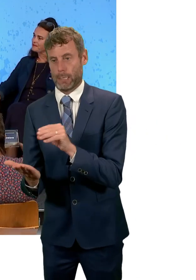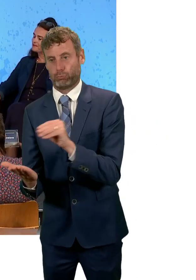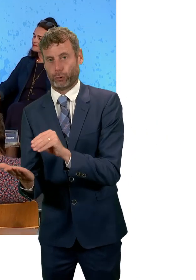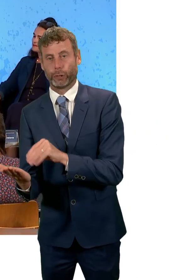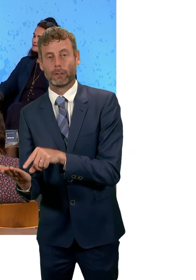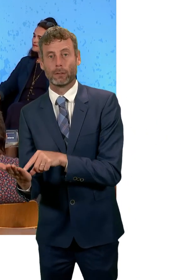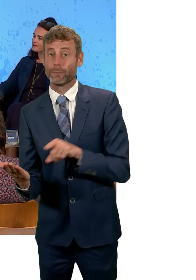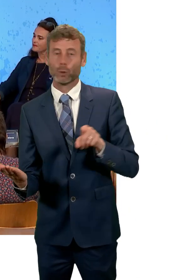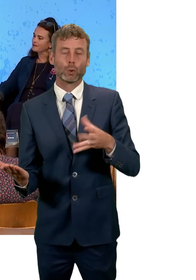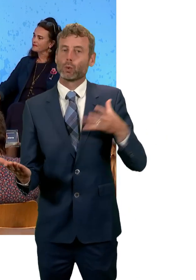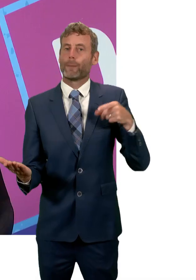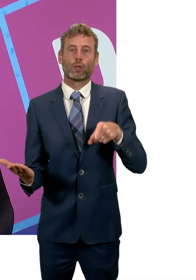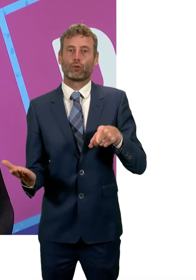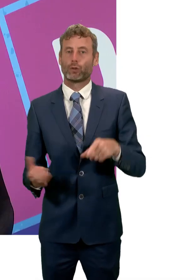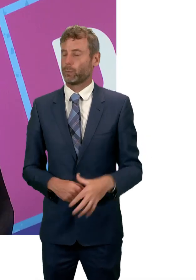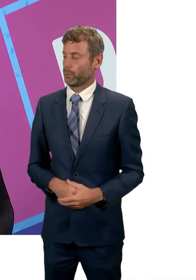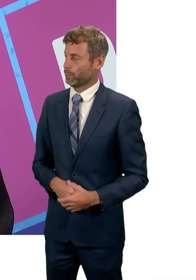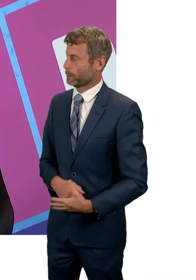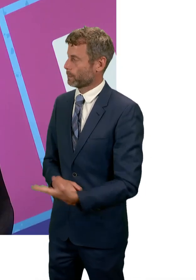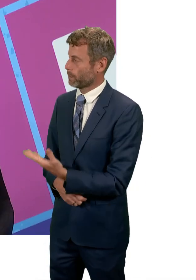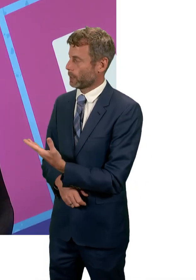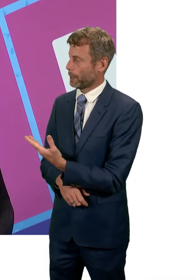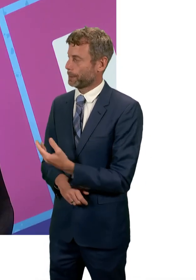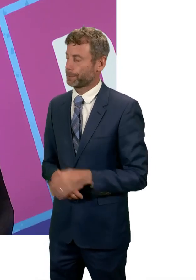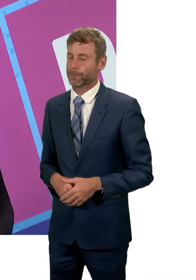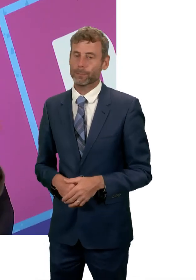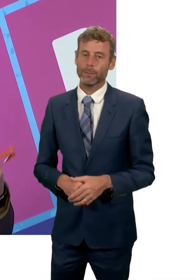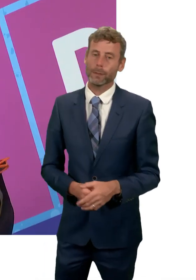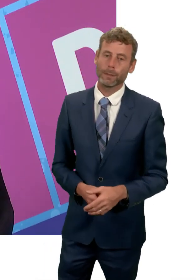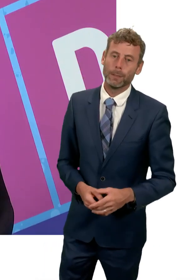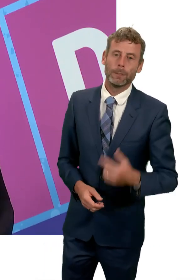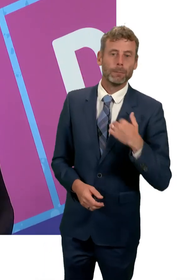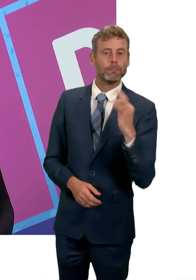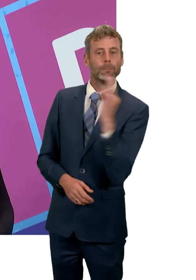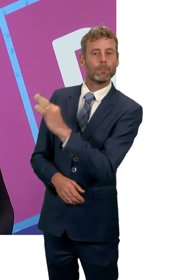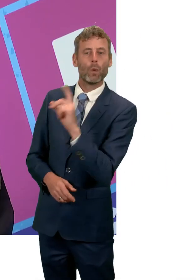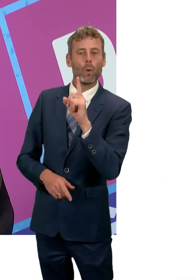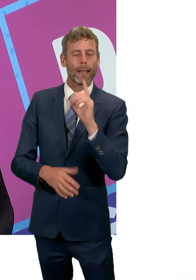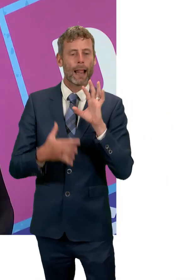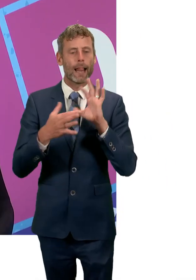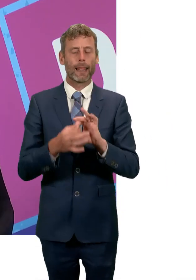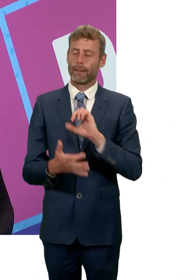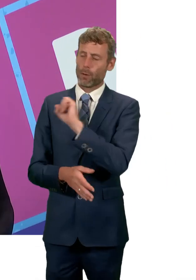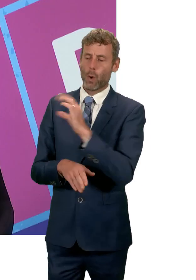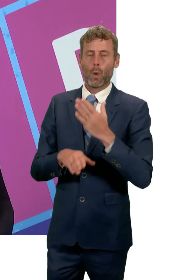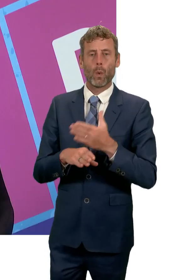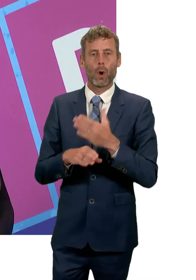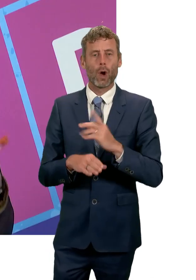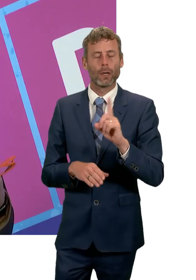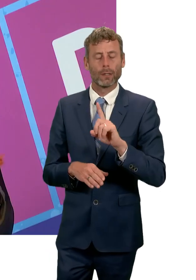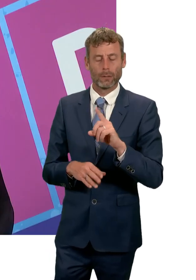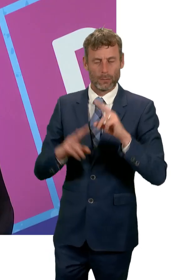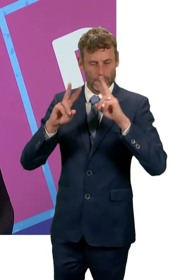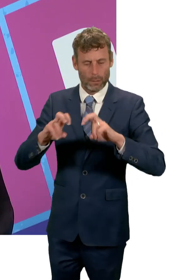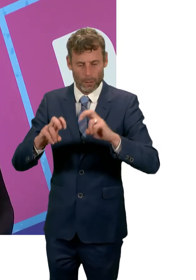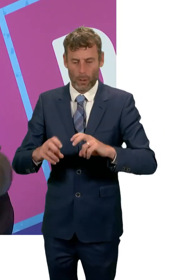just going to ask Gary a question about the work that you've done, which has been a lot, is looking at the healthy relationship with